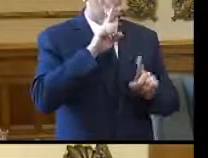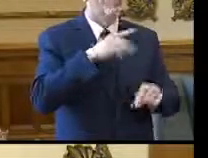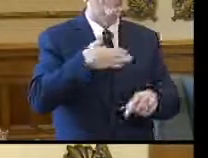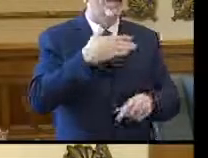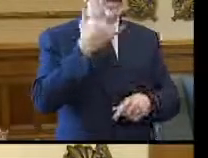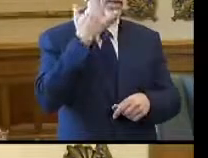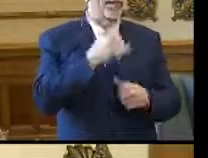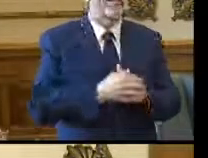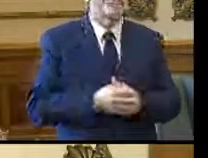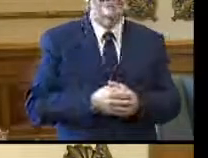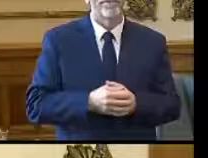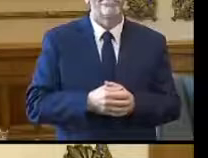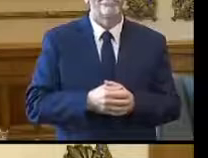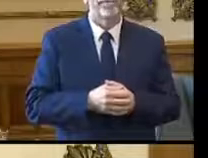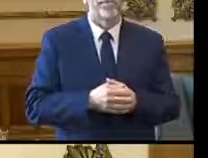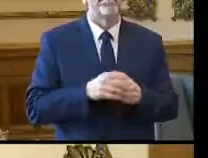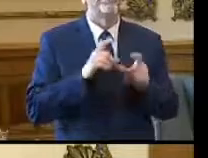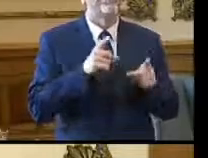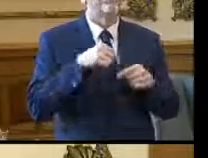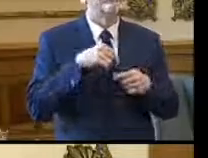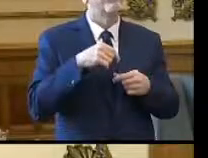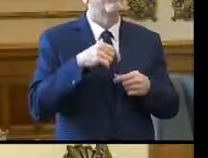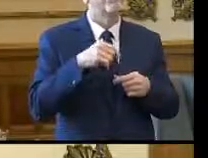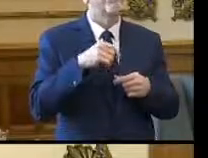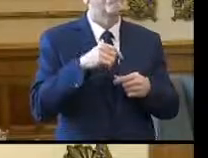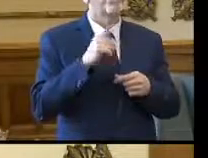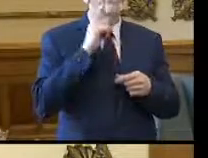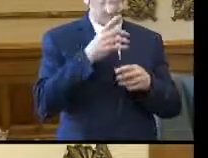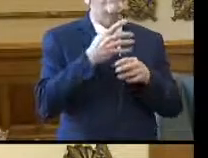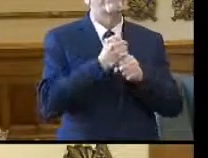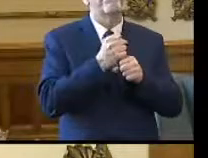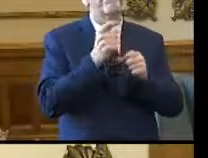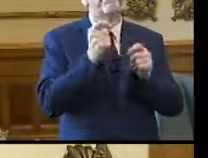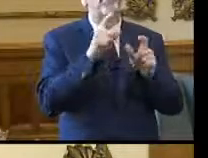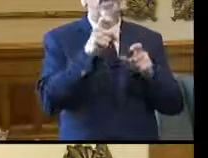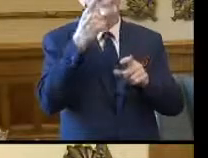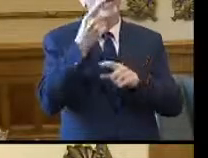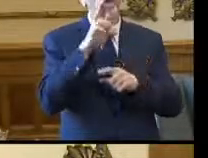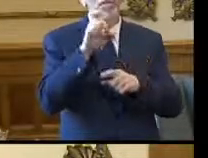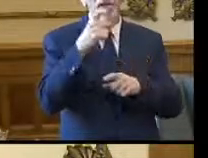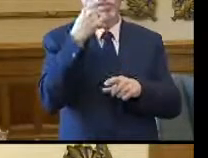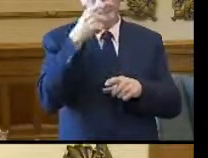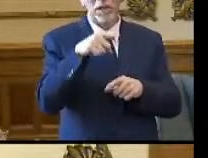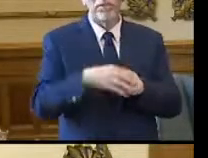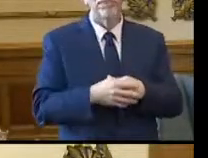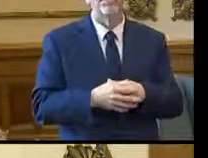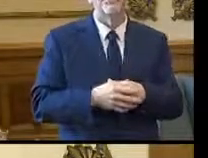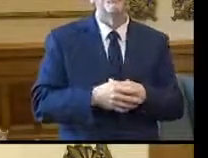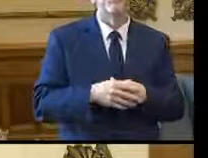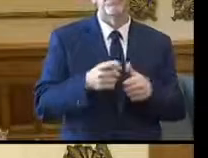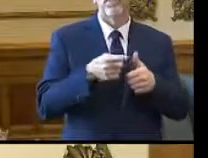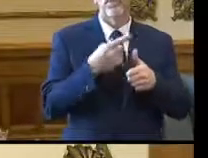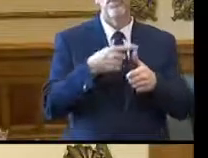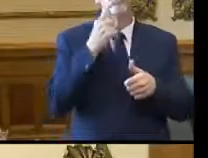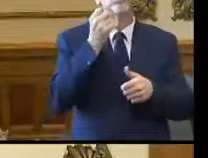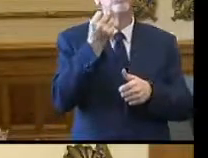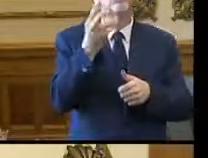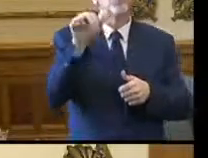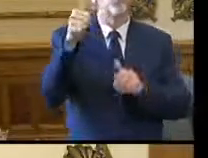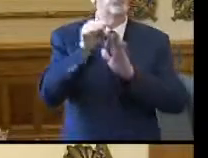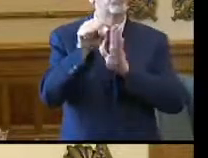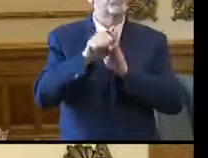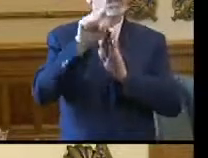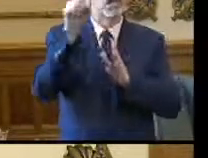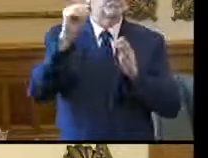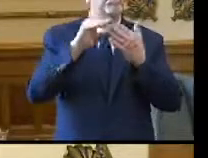call. Thank you for calling. Yeah. Just a few quick questions for Dr. Box, if I may. The first, a handful of other states and